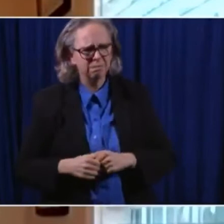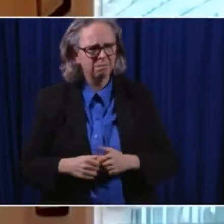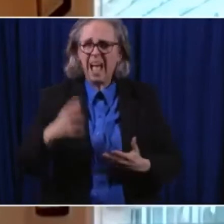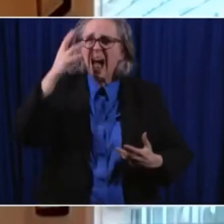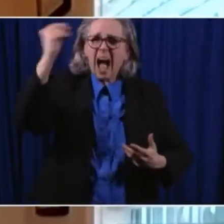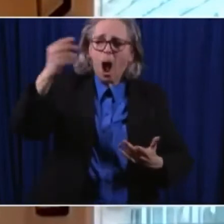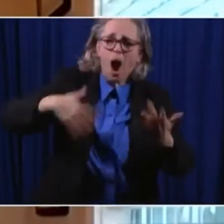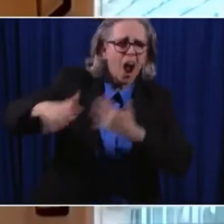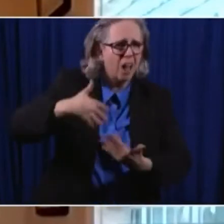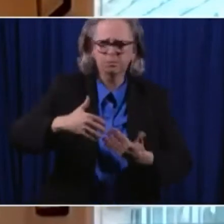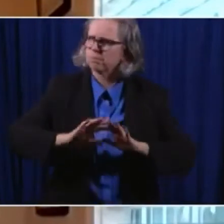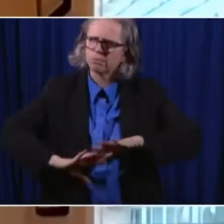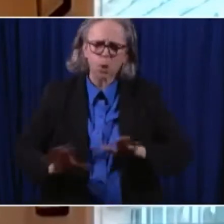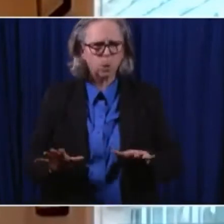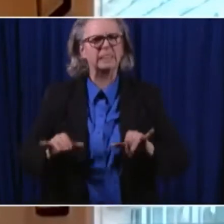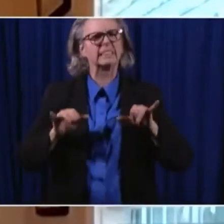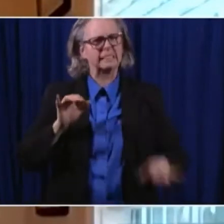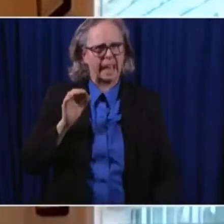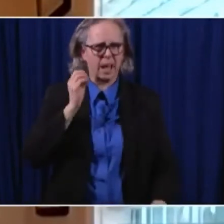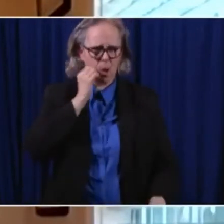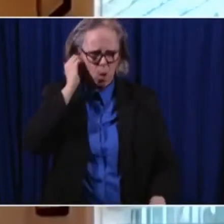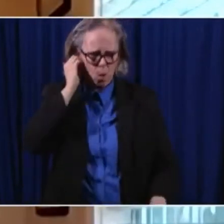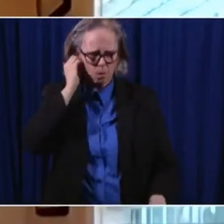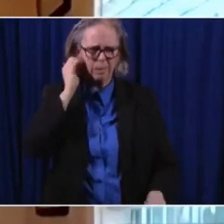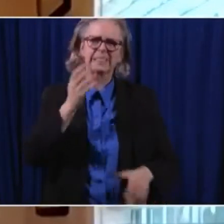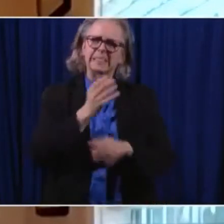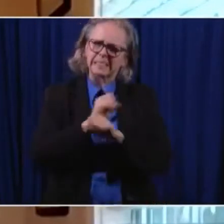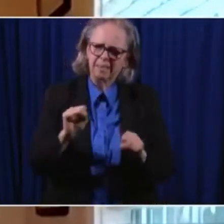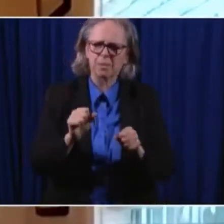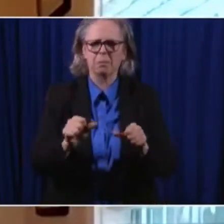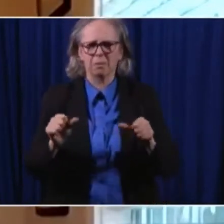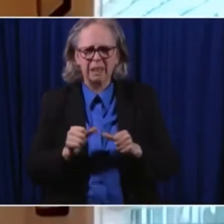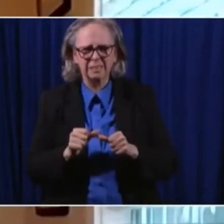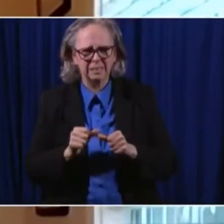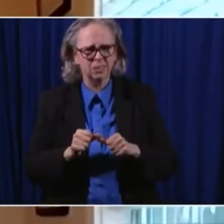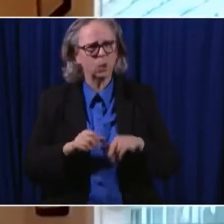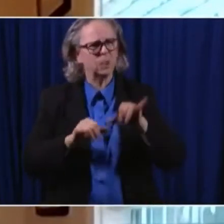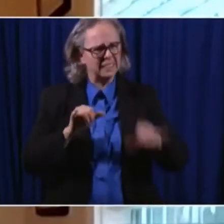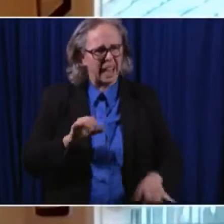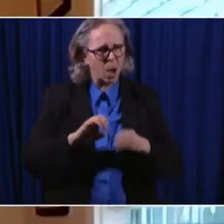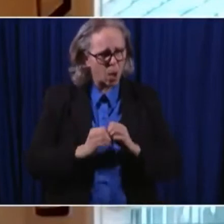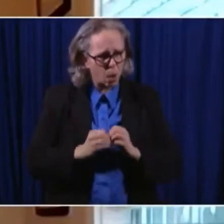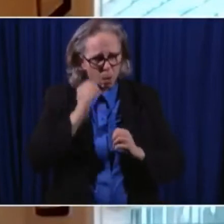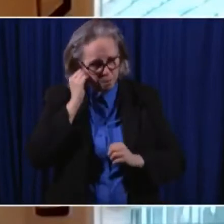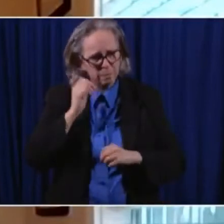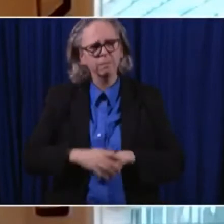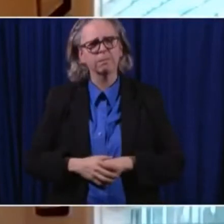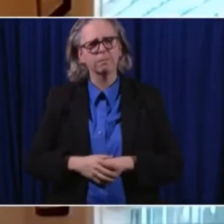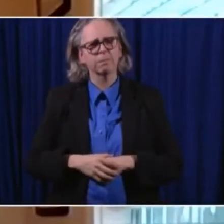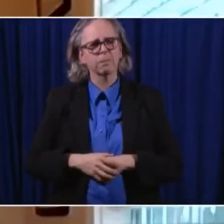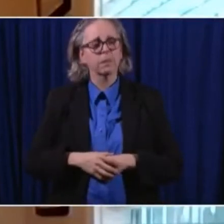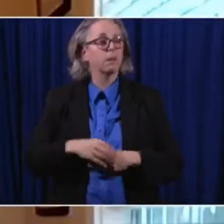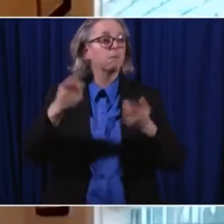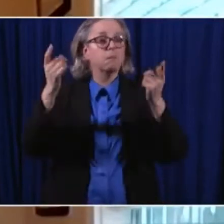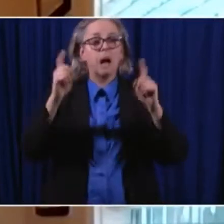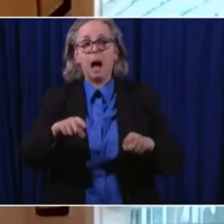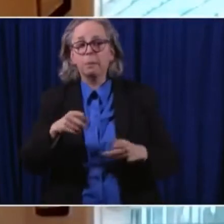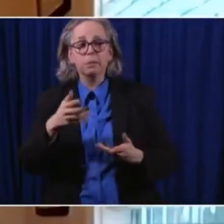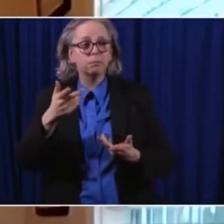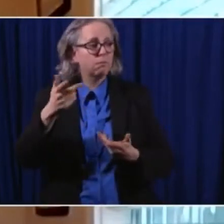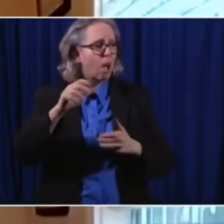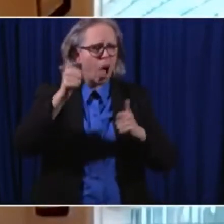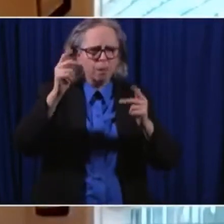Home is the safest place. We need to wear our masks whenever we're around others from outside our